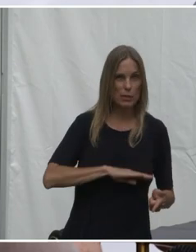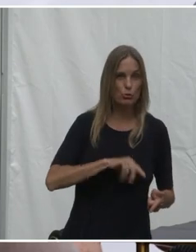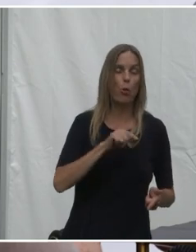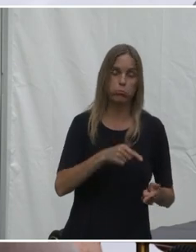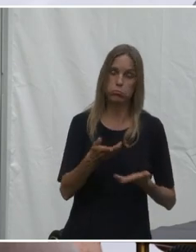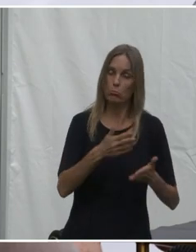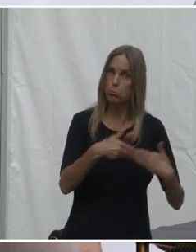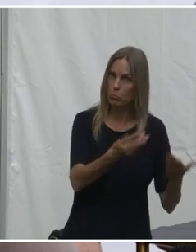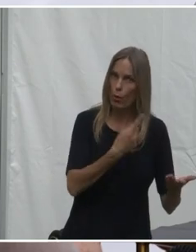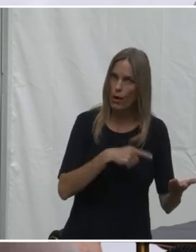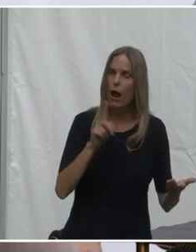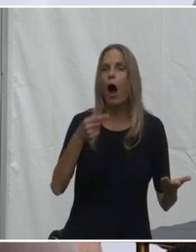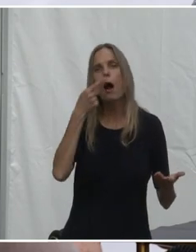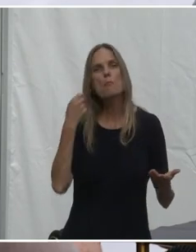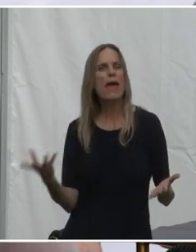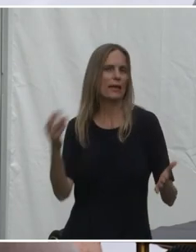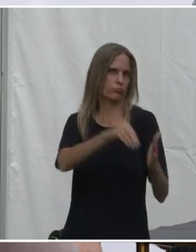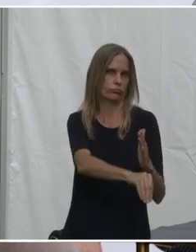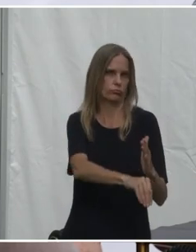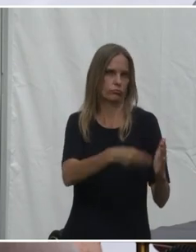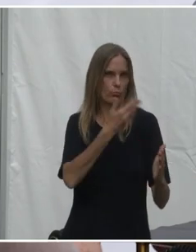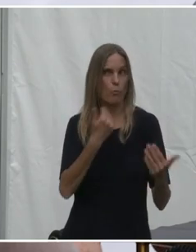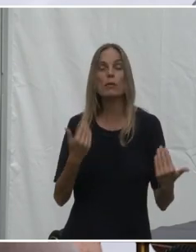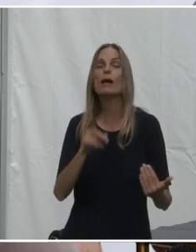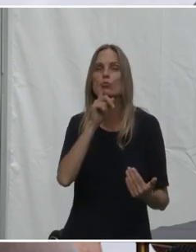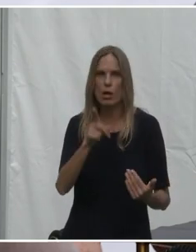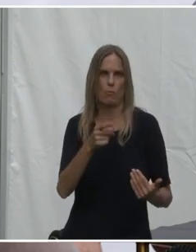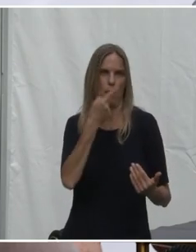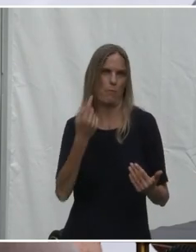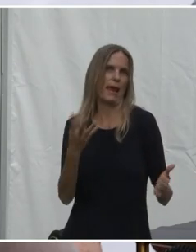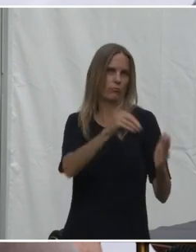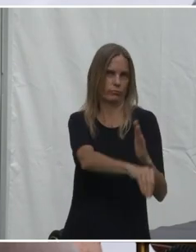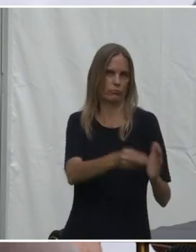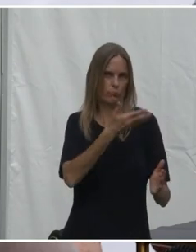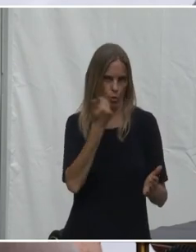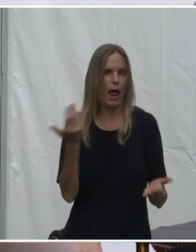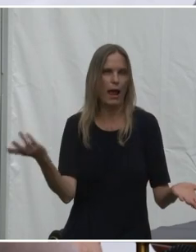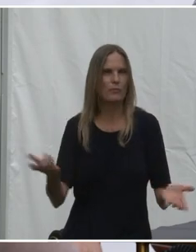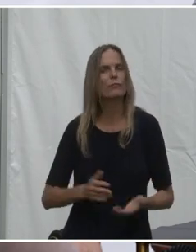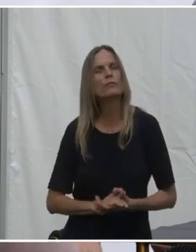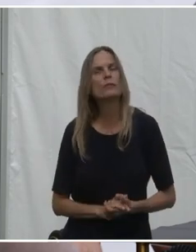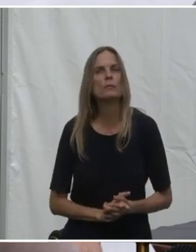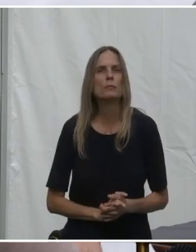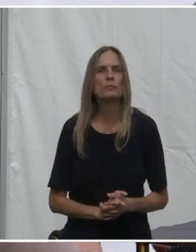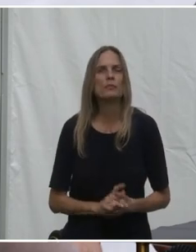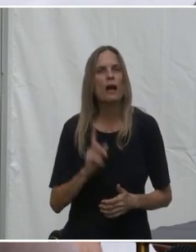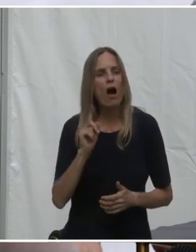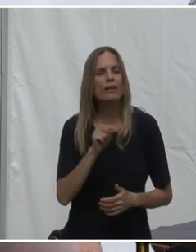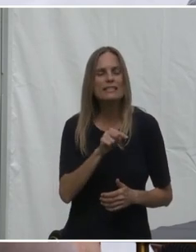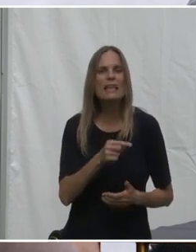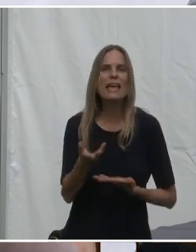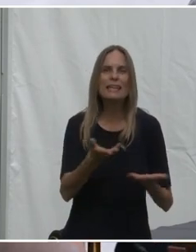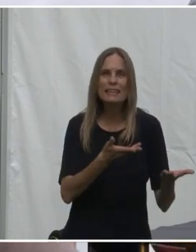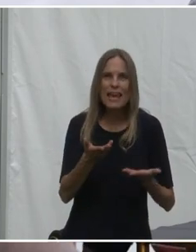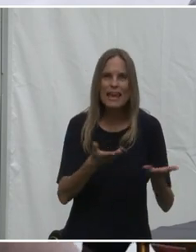were not taking the men in, and they are still not taking the men in Finland. And because of this, there was clear need for this